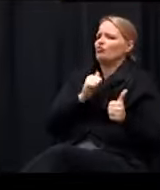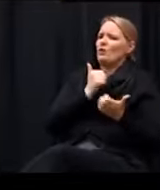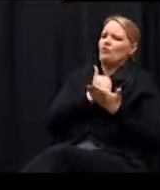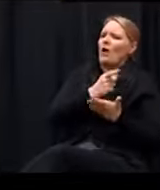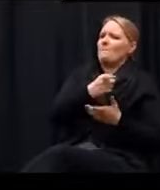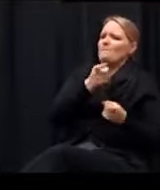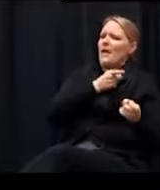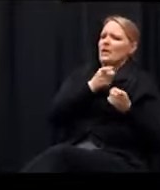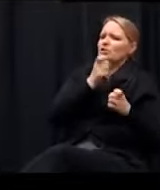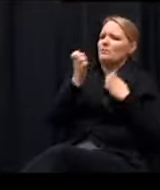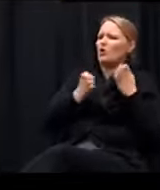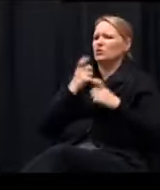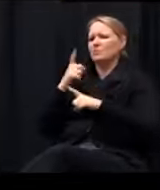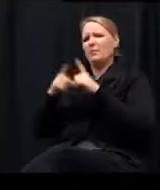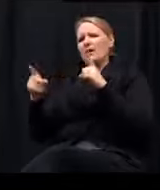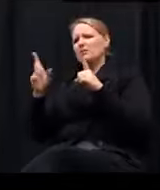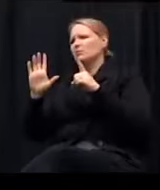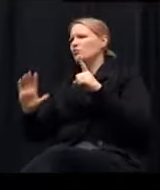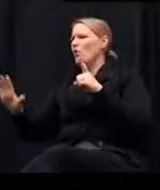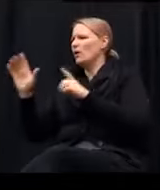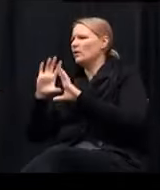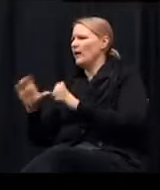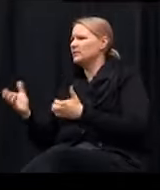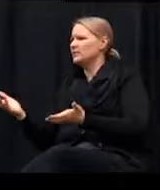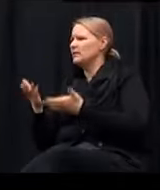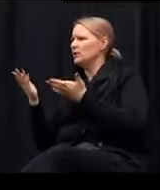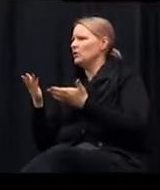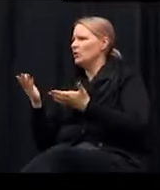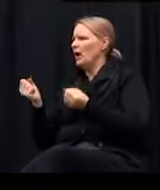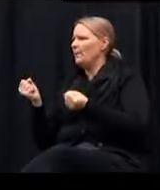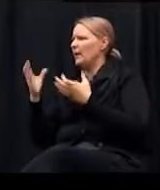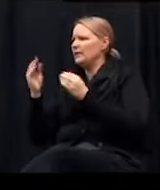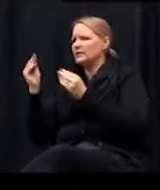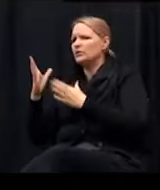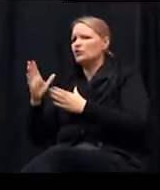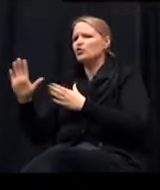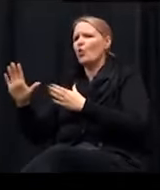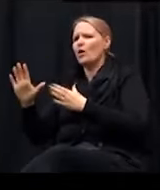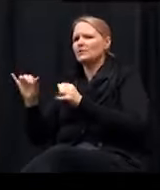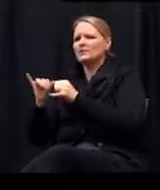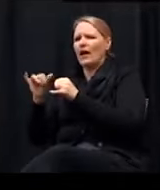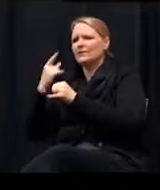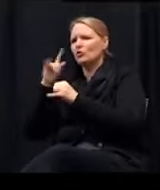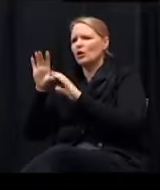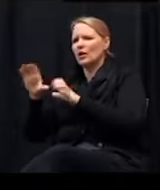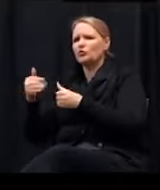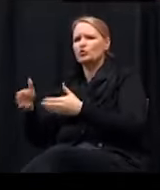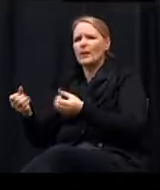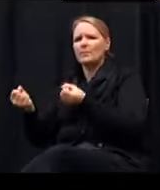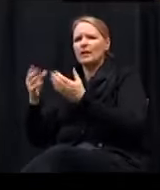emotions. I don't know how big the classes are here with the number of teachers. What's a typical classroom size?